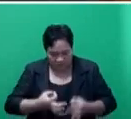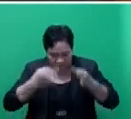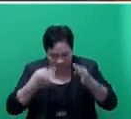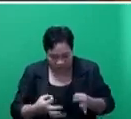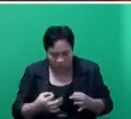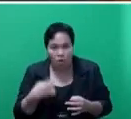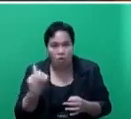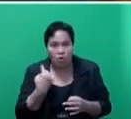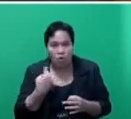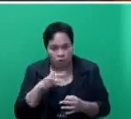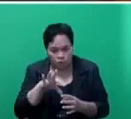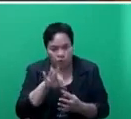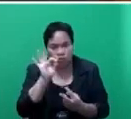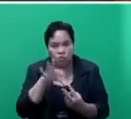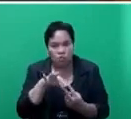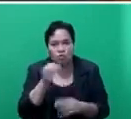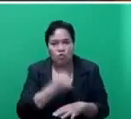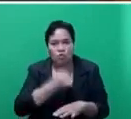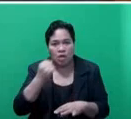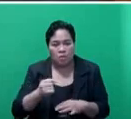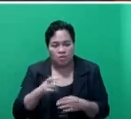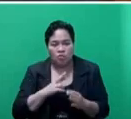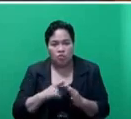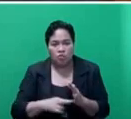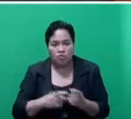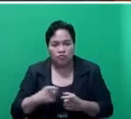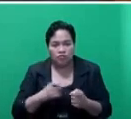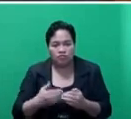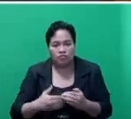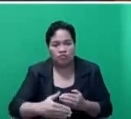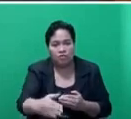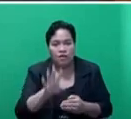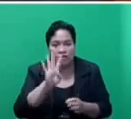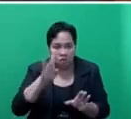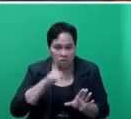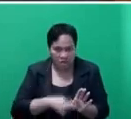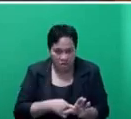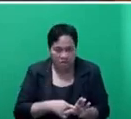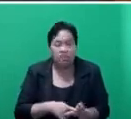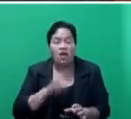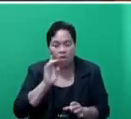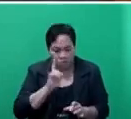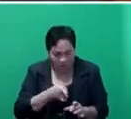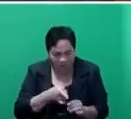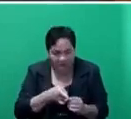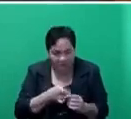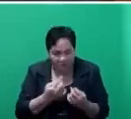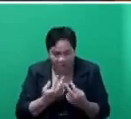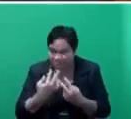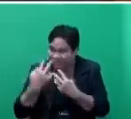is to form the governments they want over the next 4 years. Everything we do, Honourable Speaker, points to that moment of